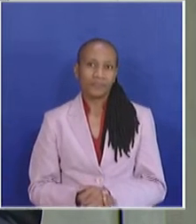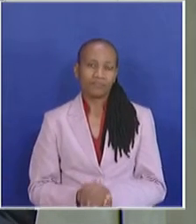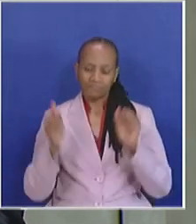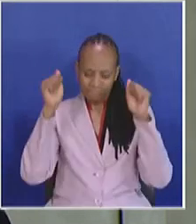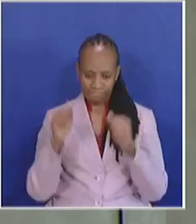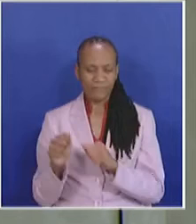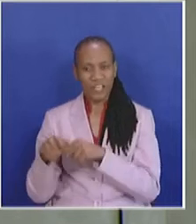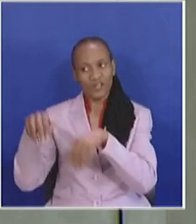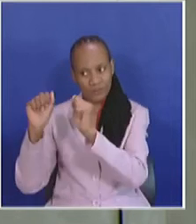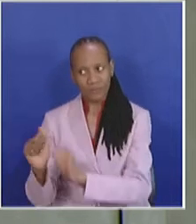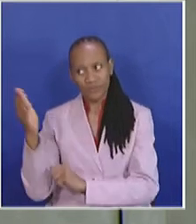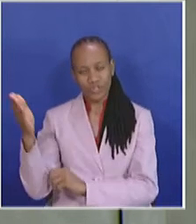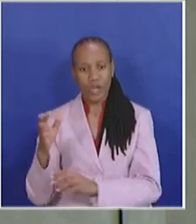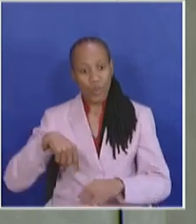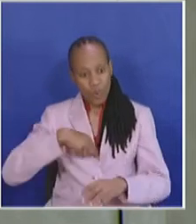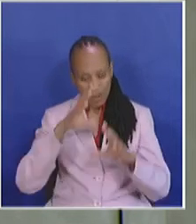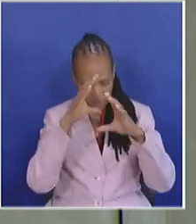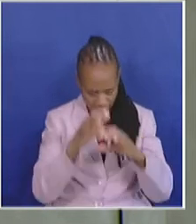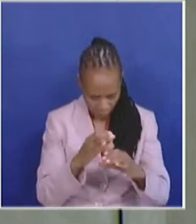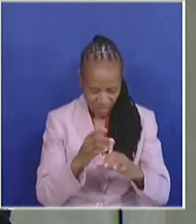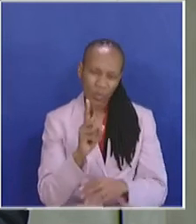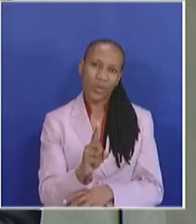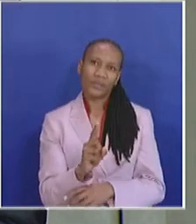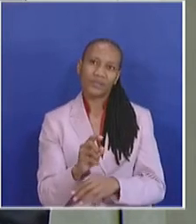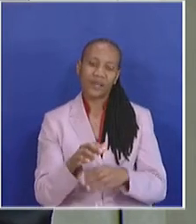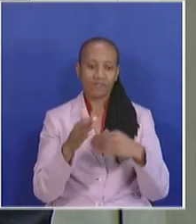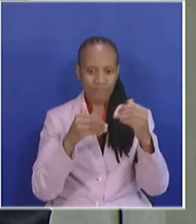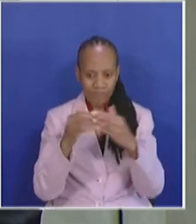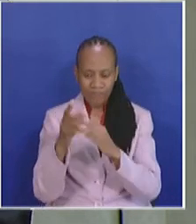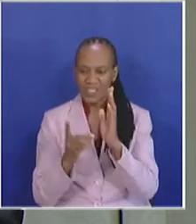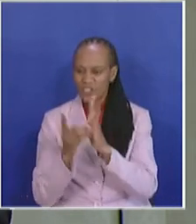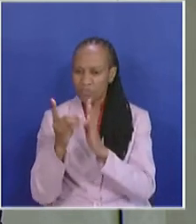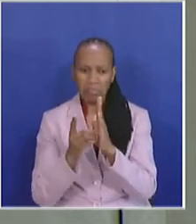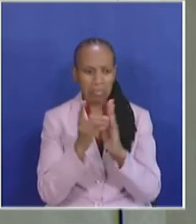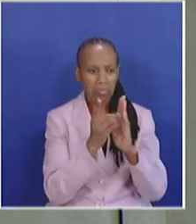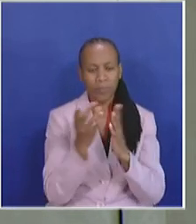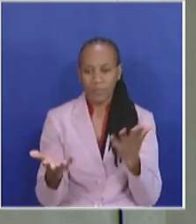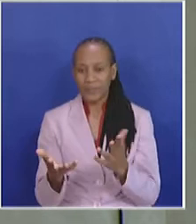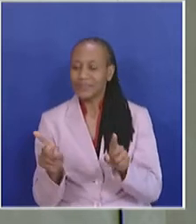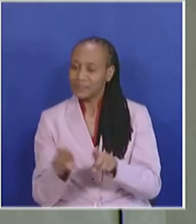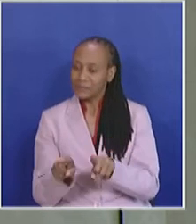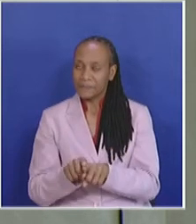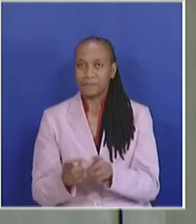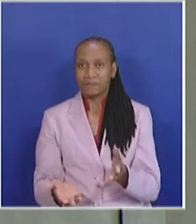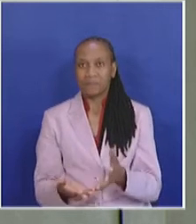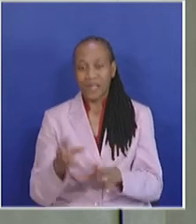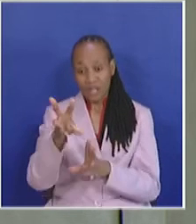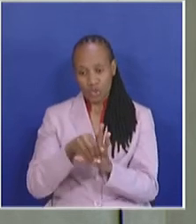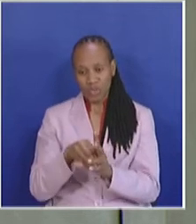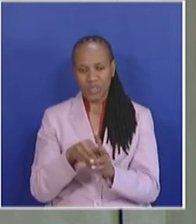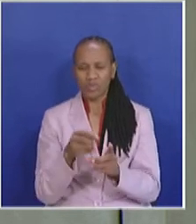Indeed, Honorable Chair, the focus was based on the infrastructure investment and the development, including